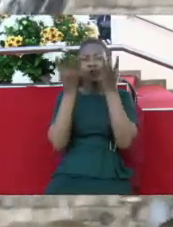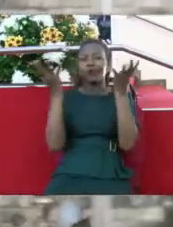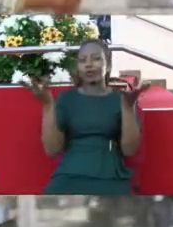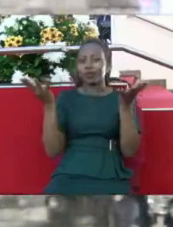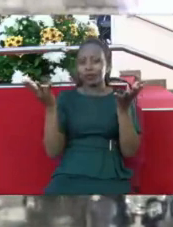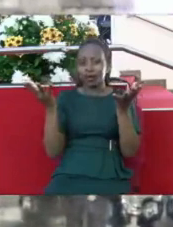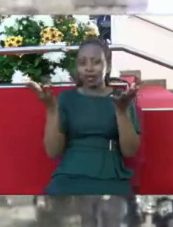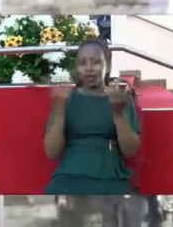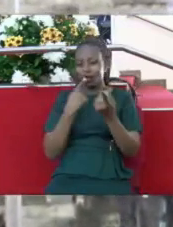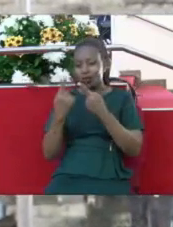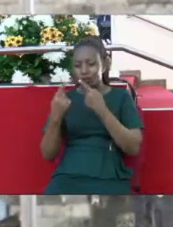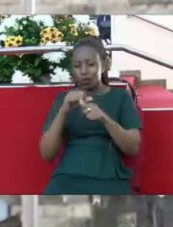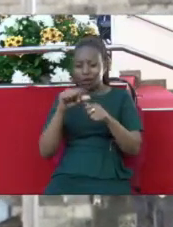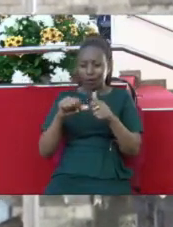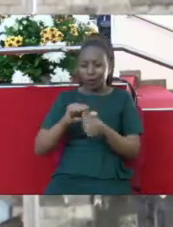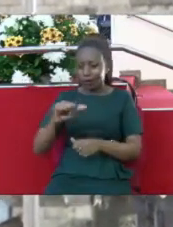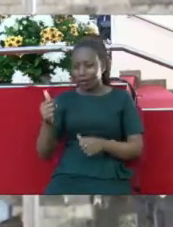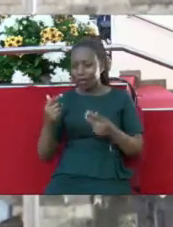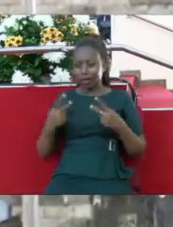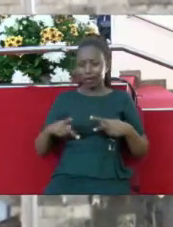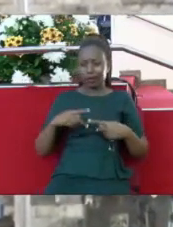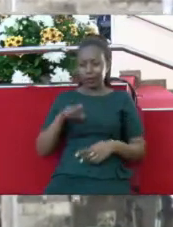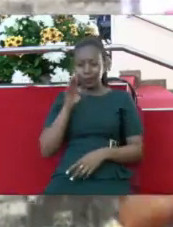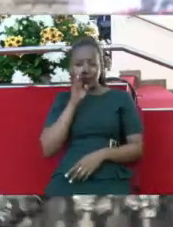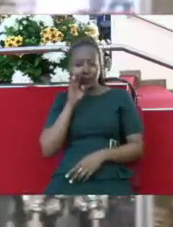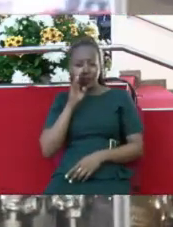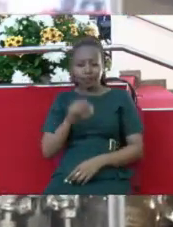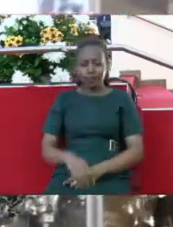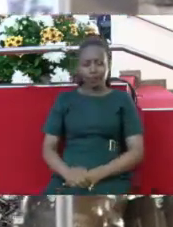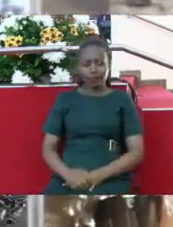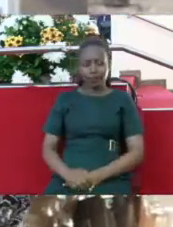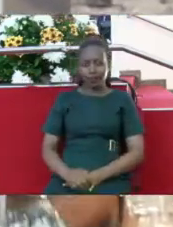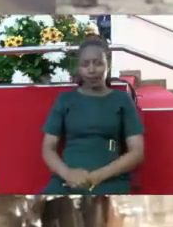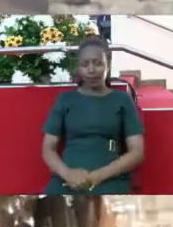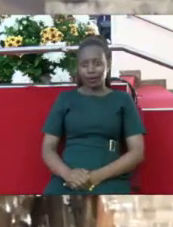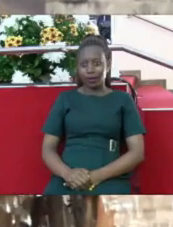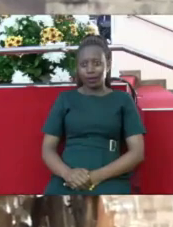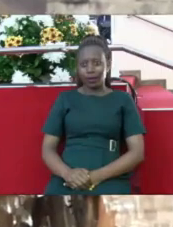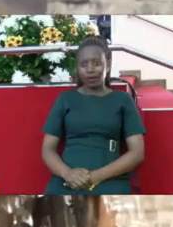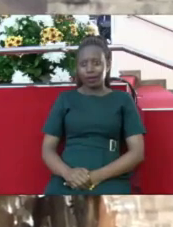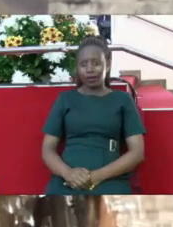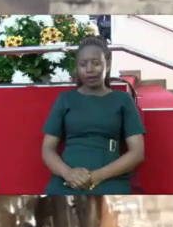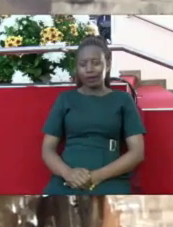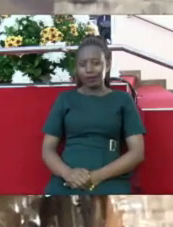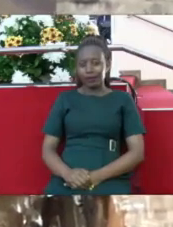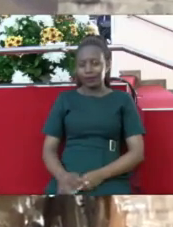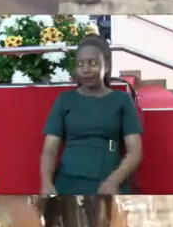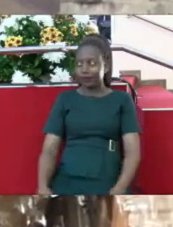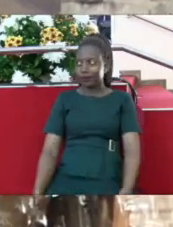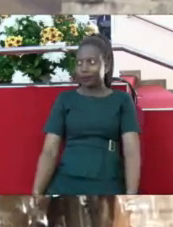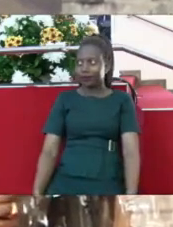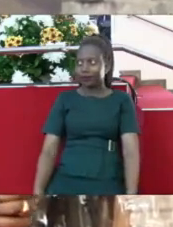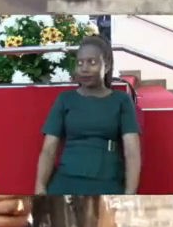about that person and the other. Ukiongea juu ya huyo na yule mwingine. And you don't have the facts. Na hata huna ukweli. Say, have you